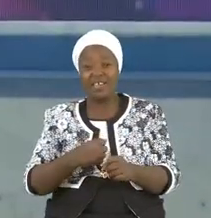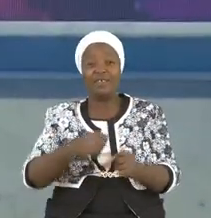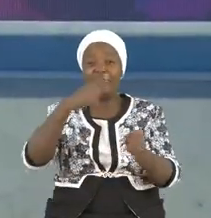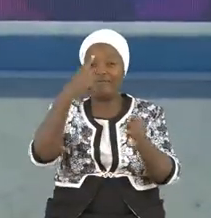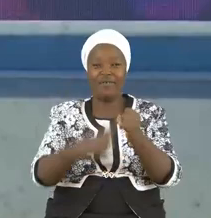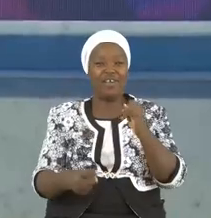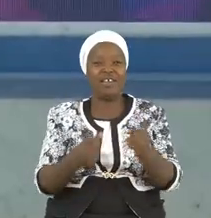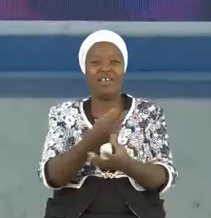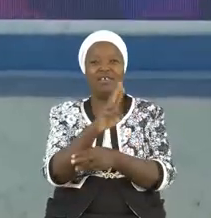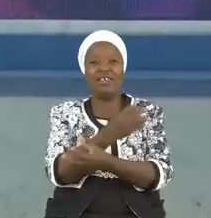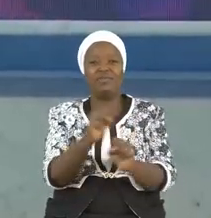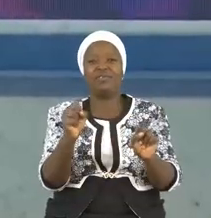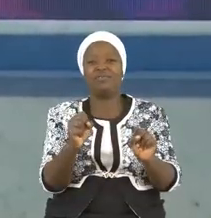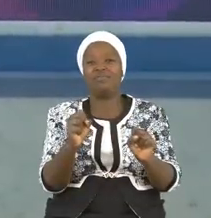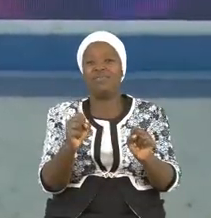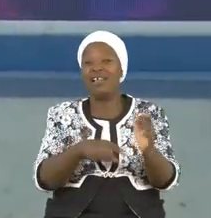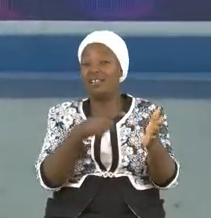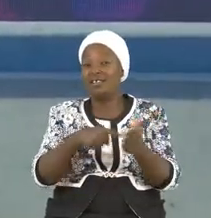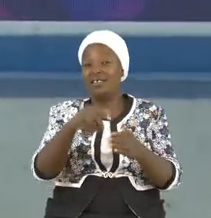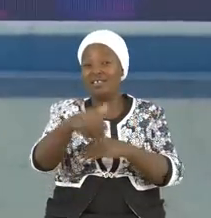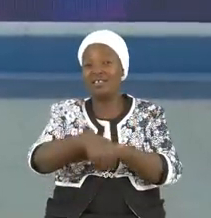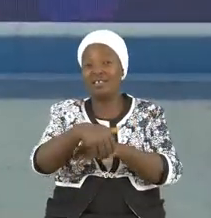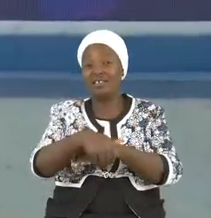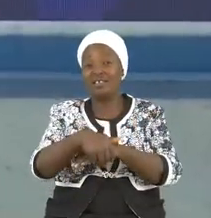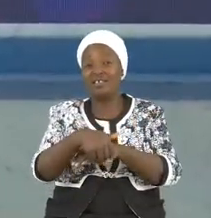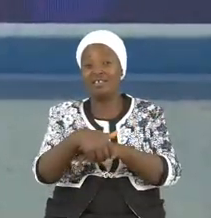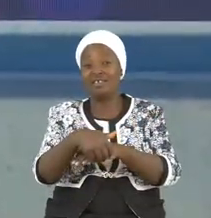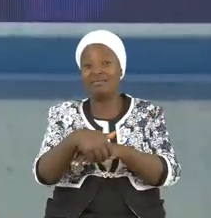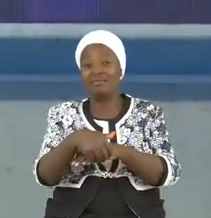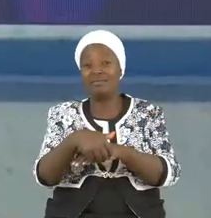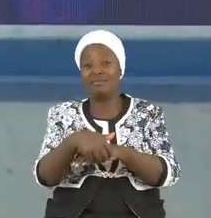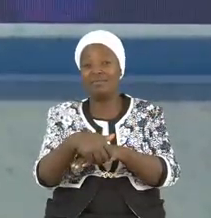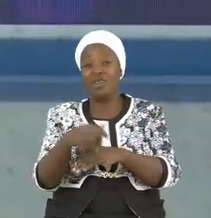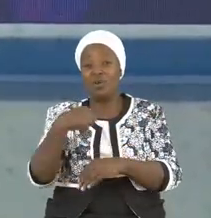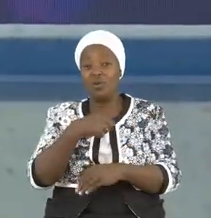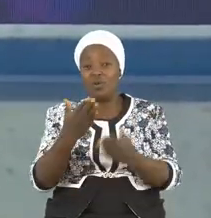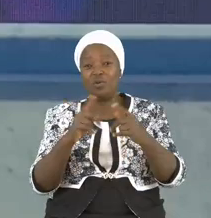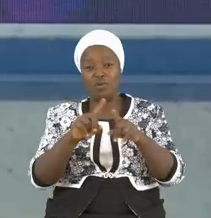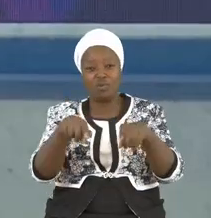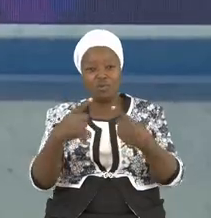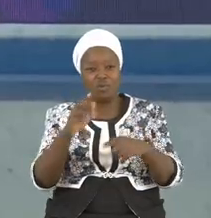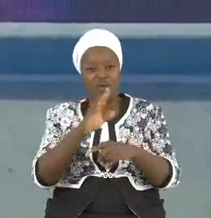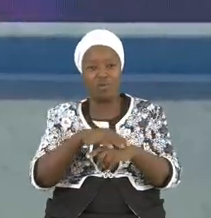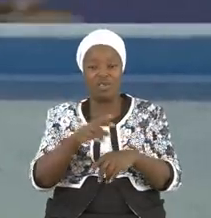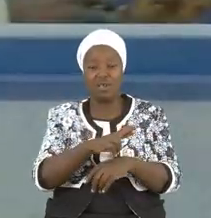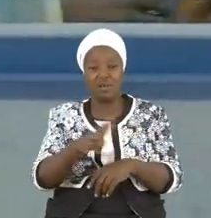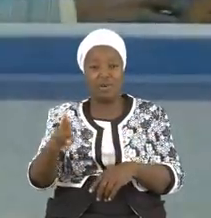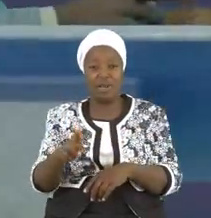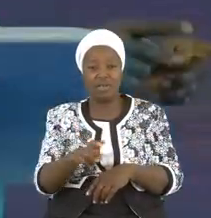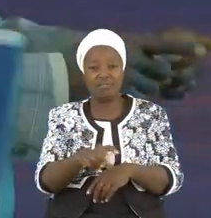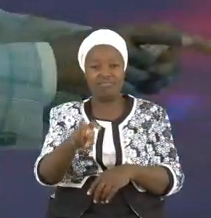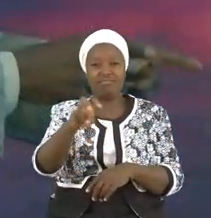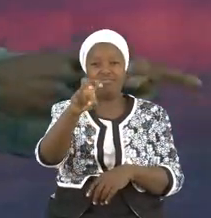redemption. Tonight, we want to go on the right journey. Let's say you